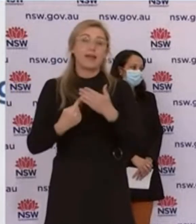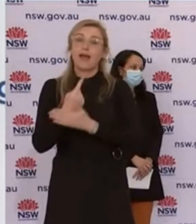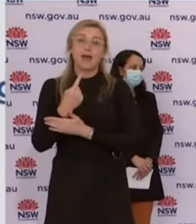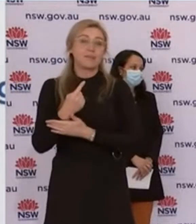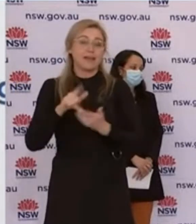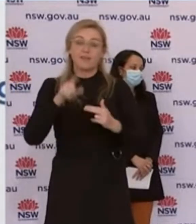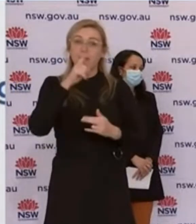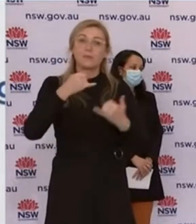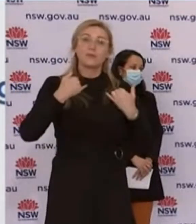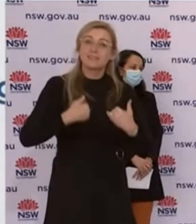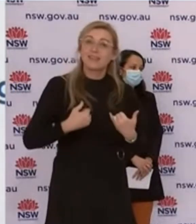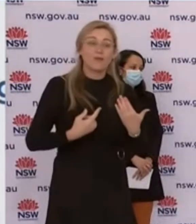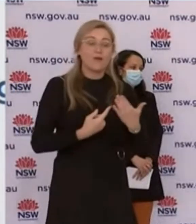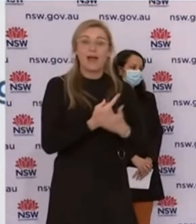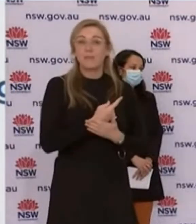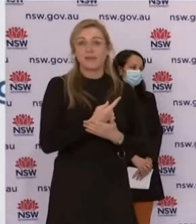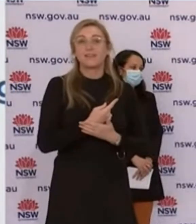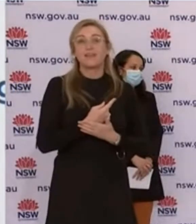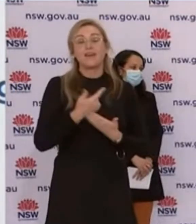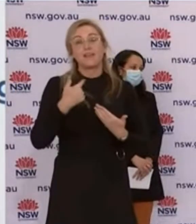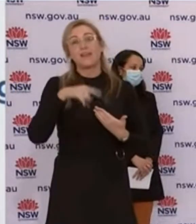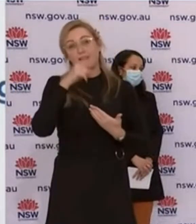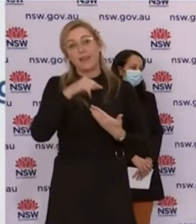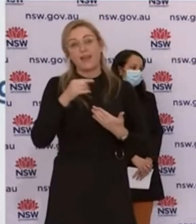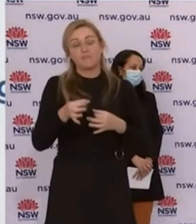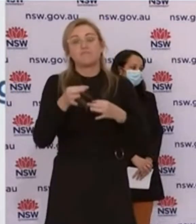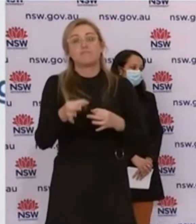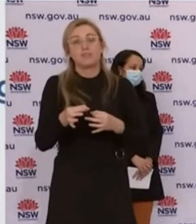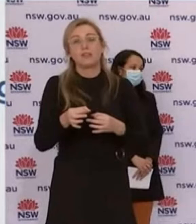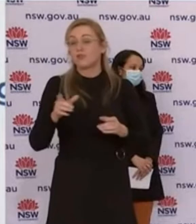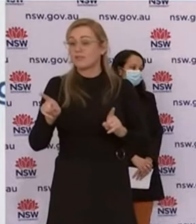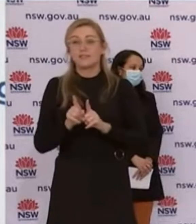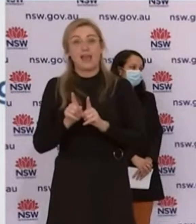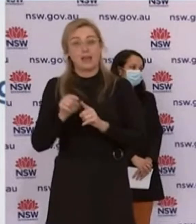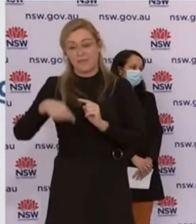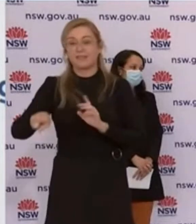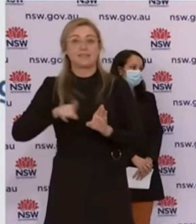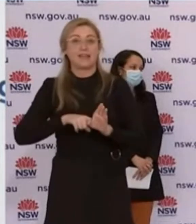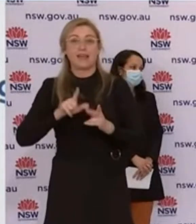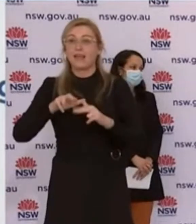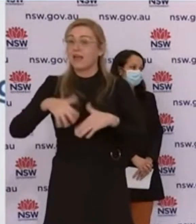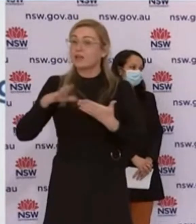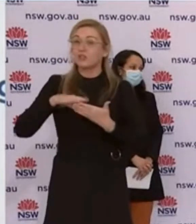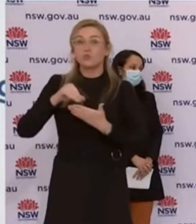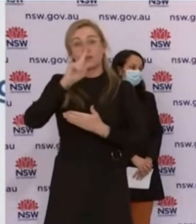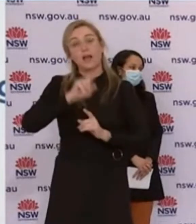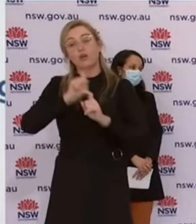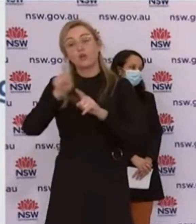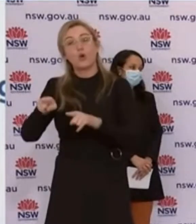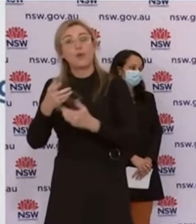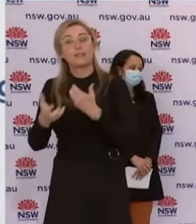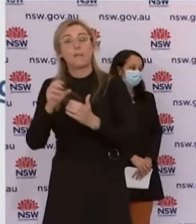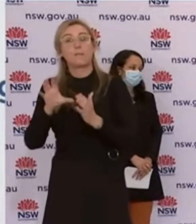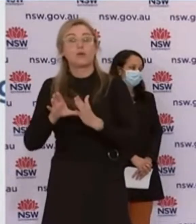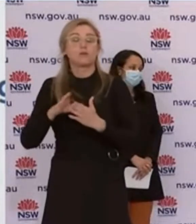provisions. They were in place last year, they'll be in place this year. So if any particular student at the day of their exams is unable to attend because they're